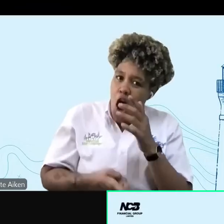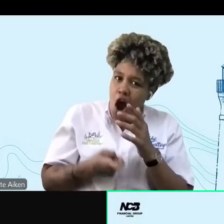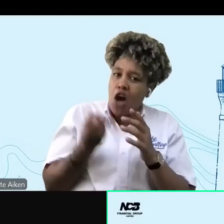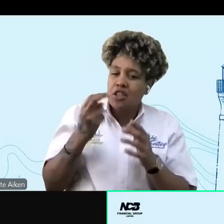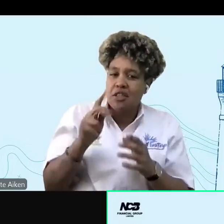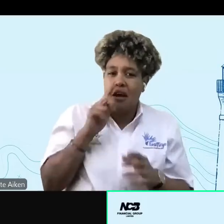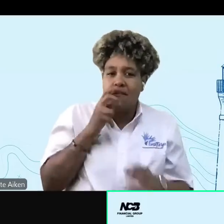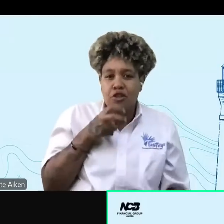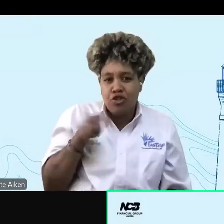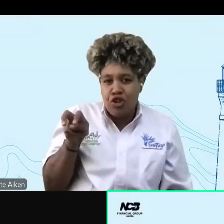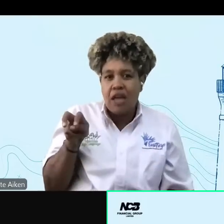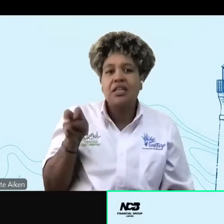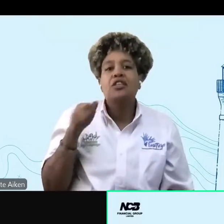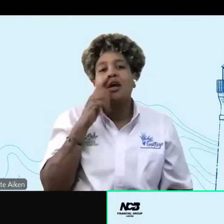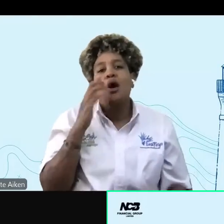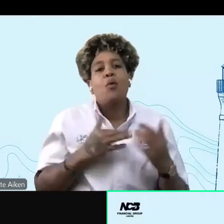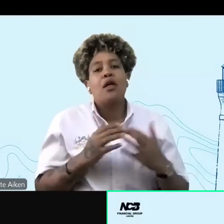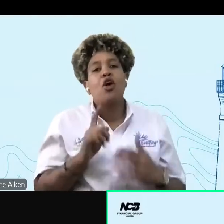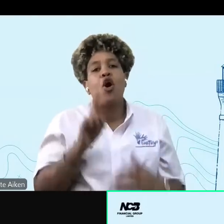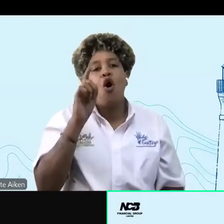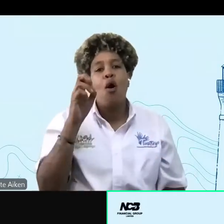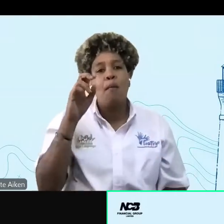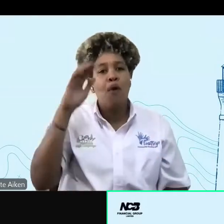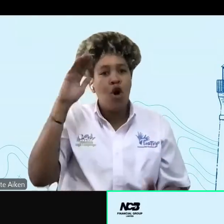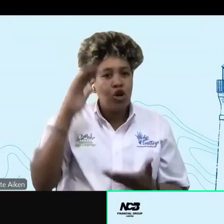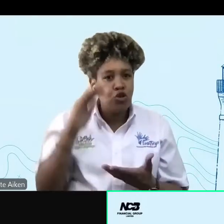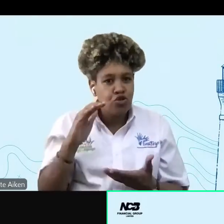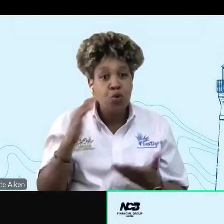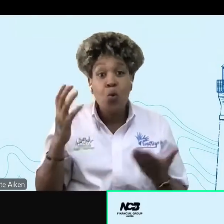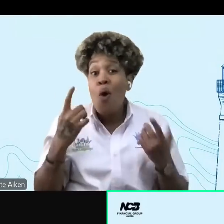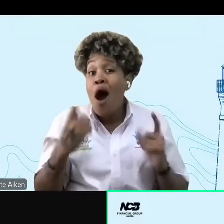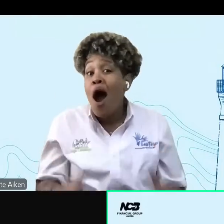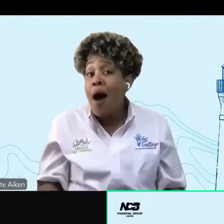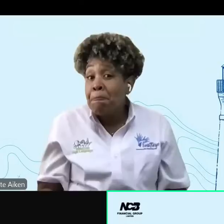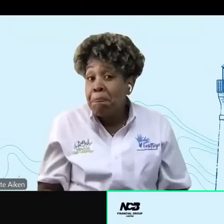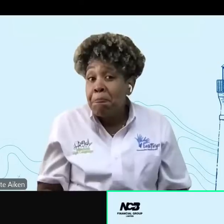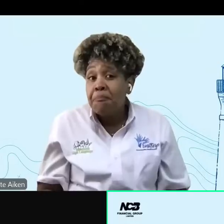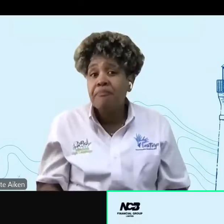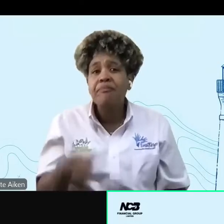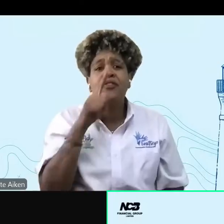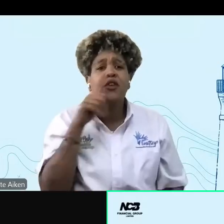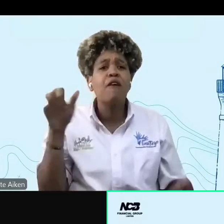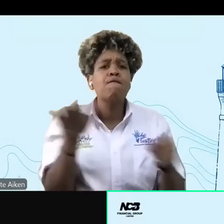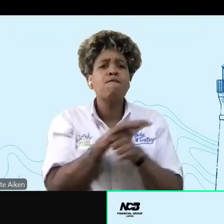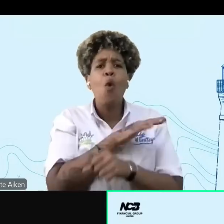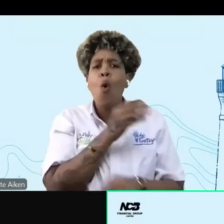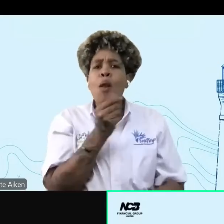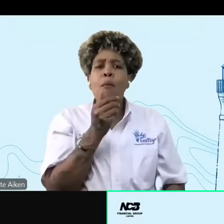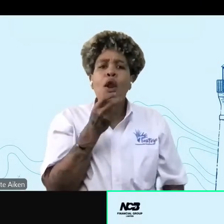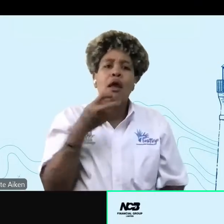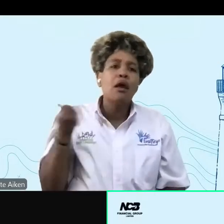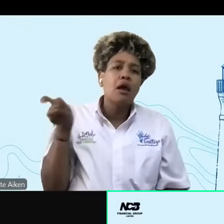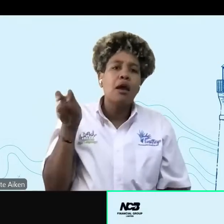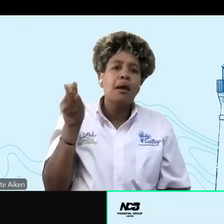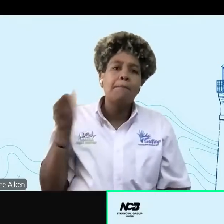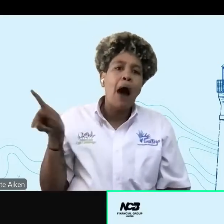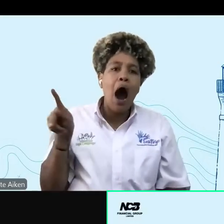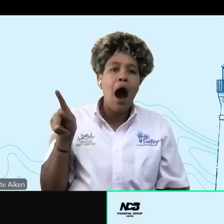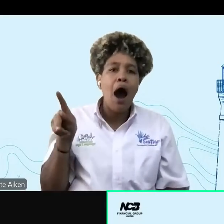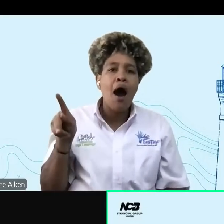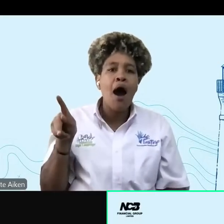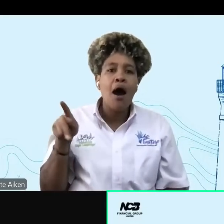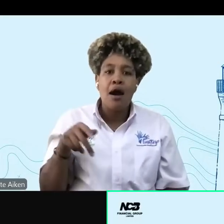of the transaction, either up or down. What was occurring is that there was a full reversal of the